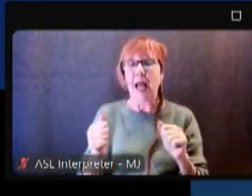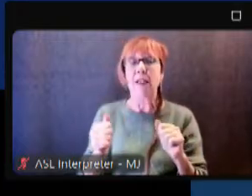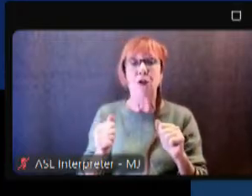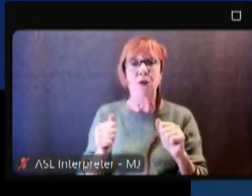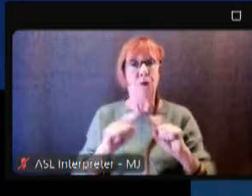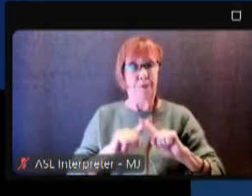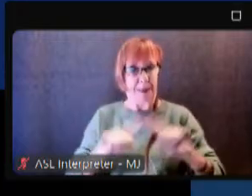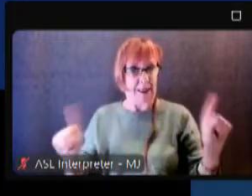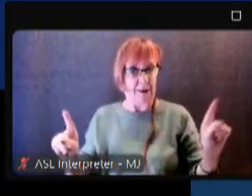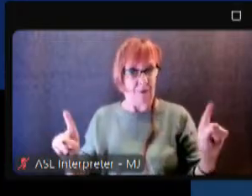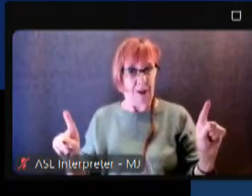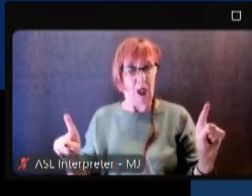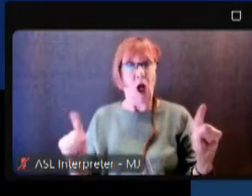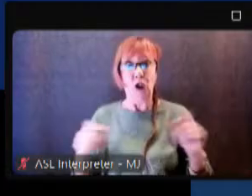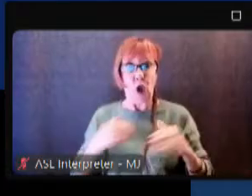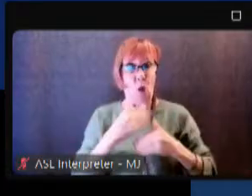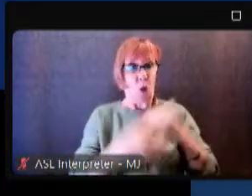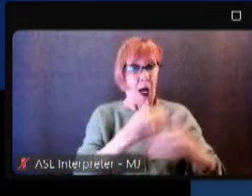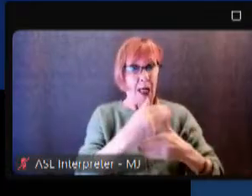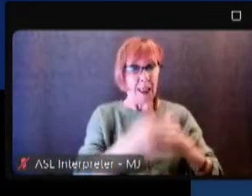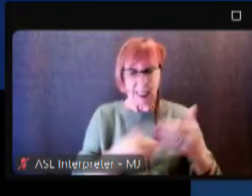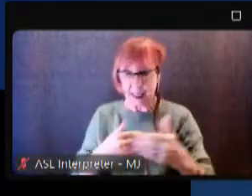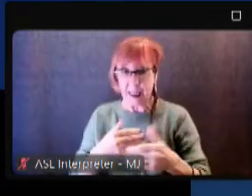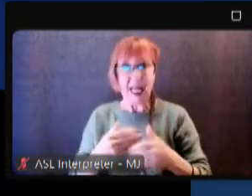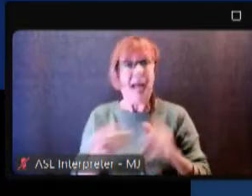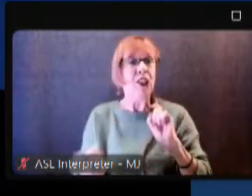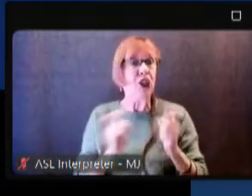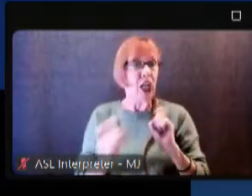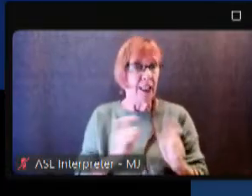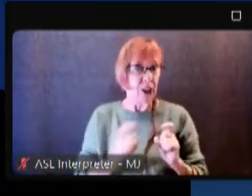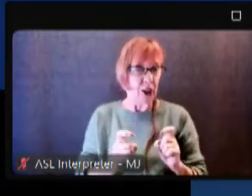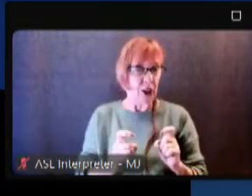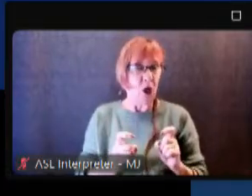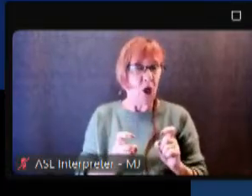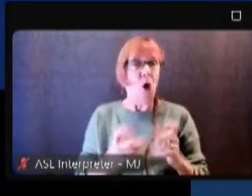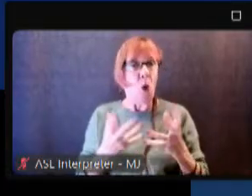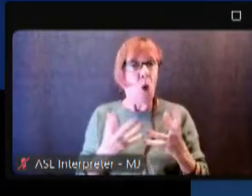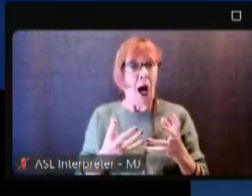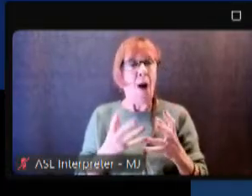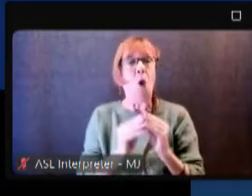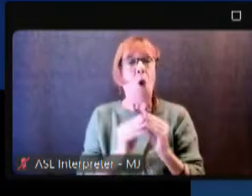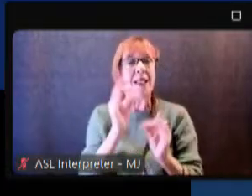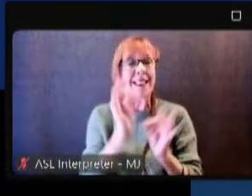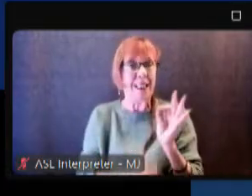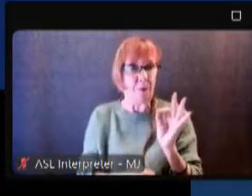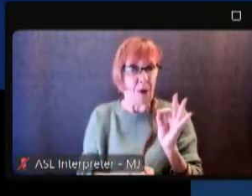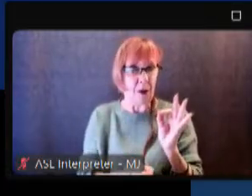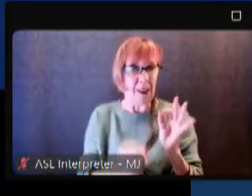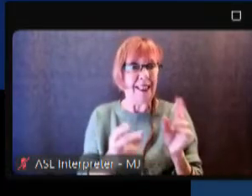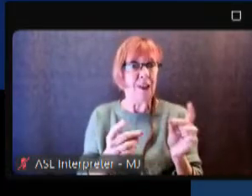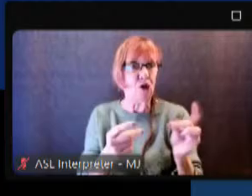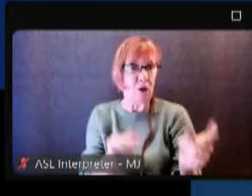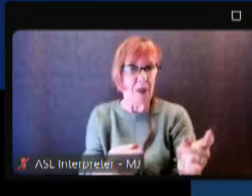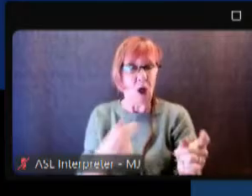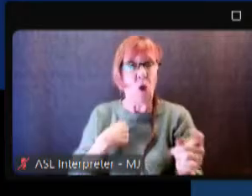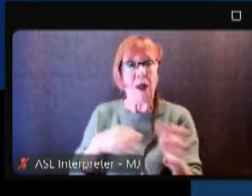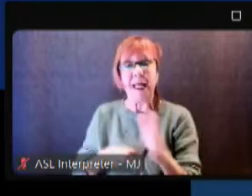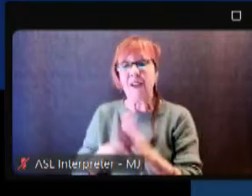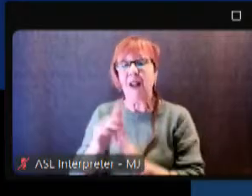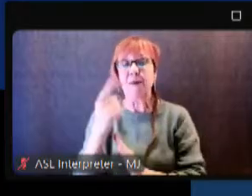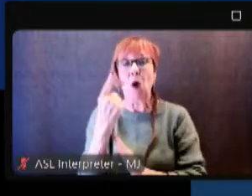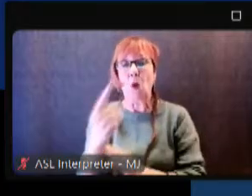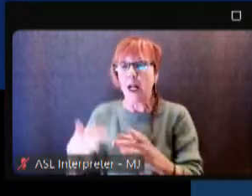we've changed our processes to make them simpler and more efficient for homeowners. We've developed a single streamlined permit